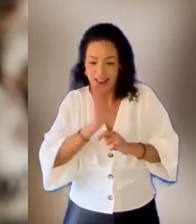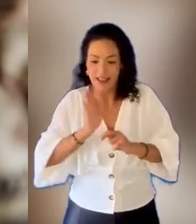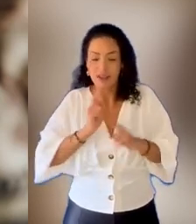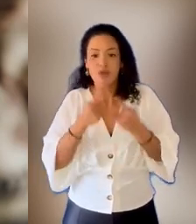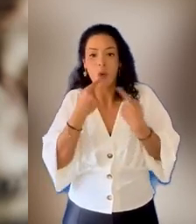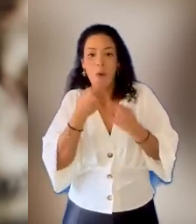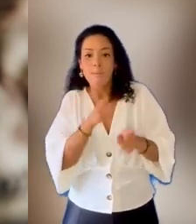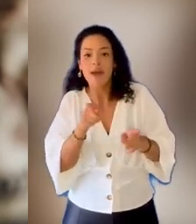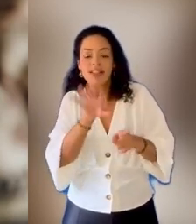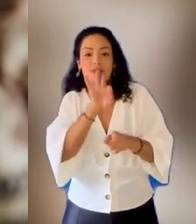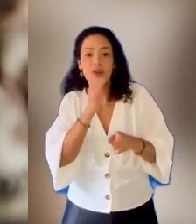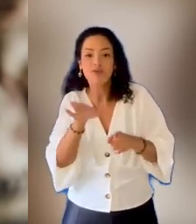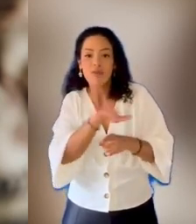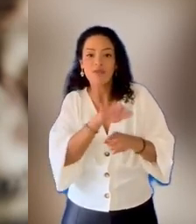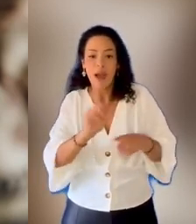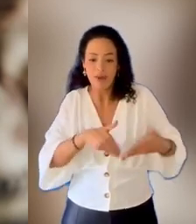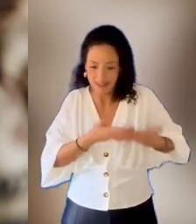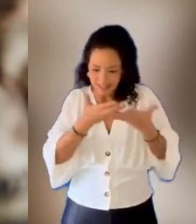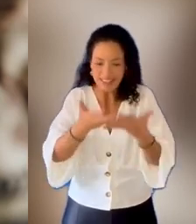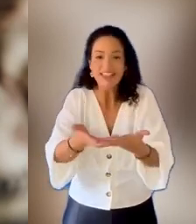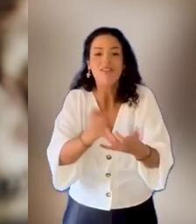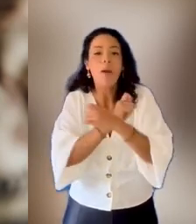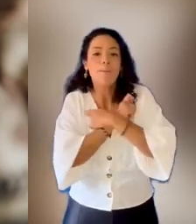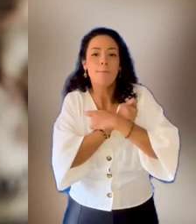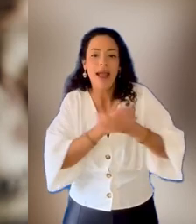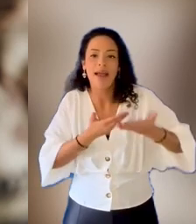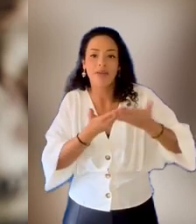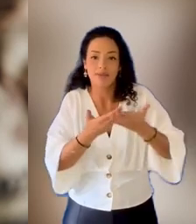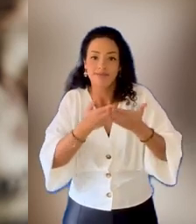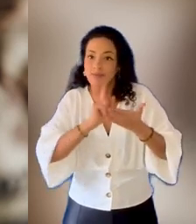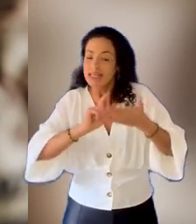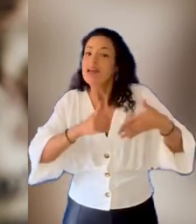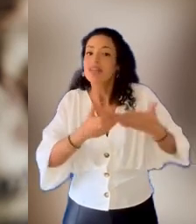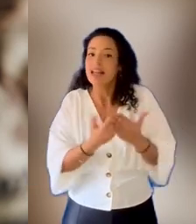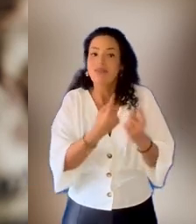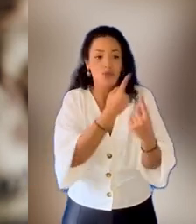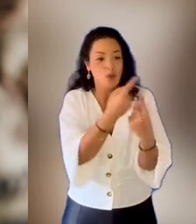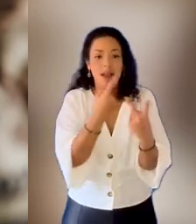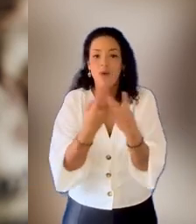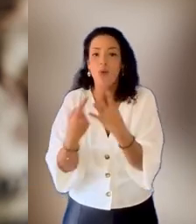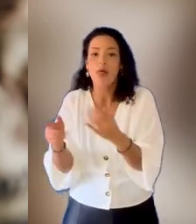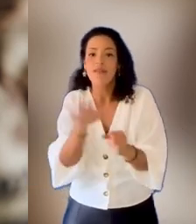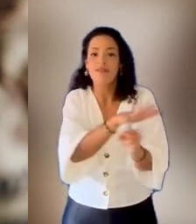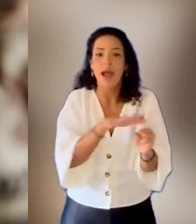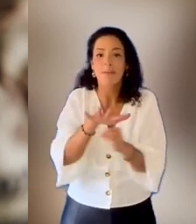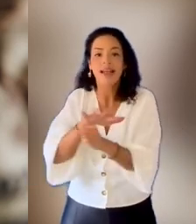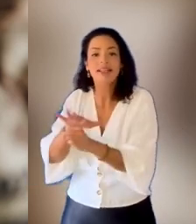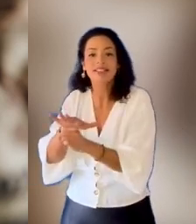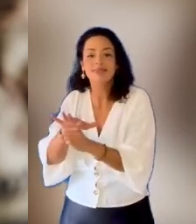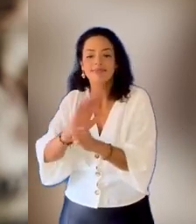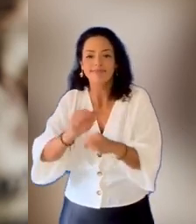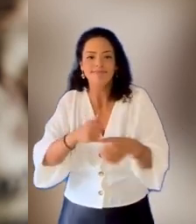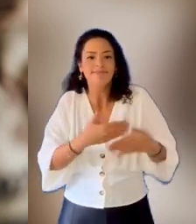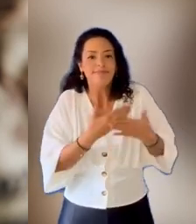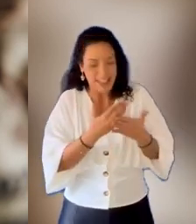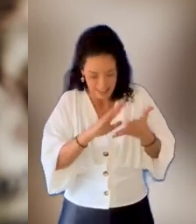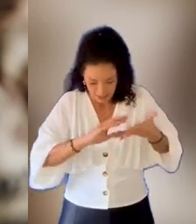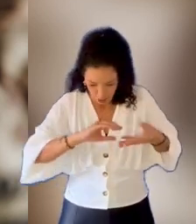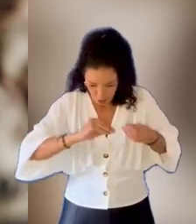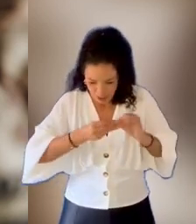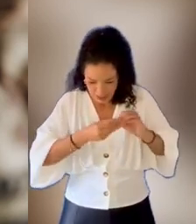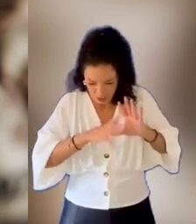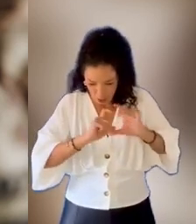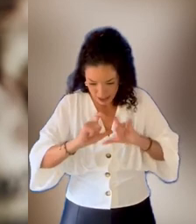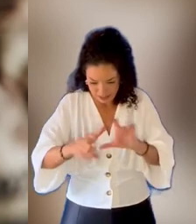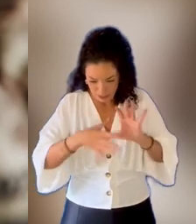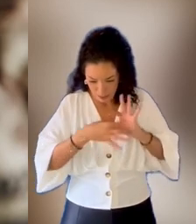bear's paws chosen by their family. I hand-delivered the bears to every family. They were offered not only to create a continued bond with their